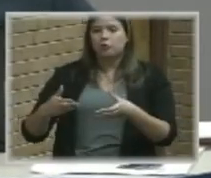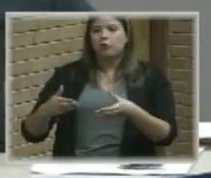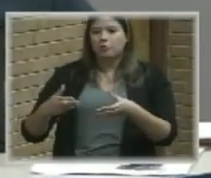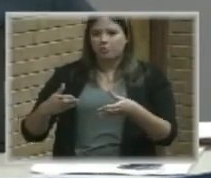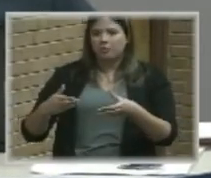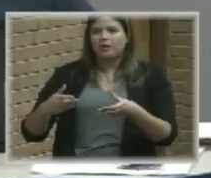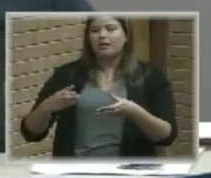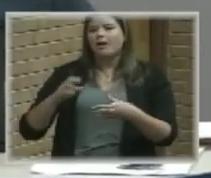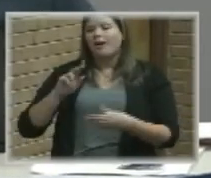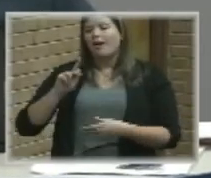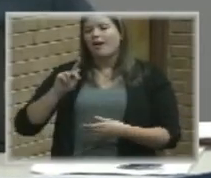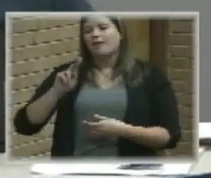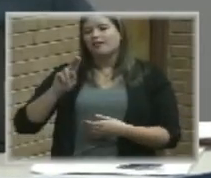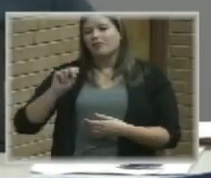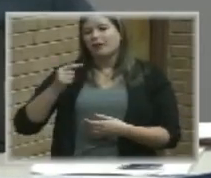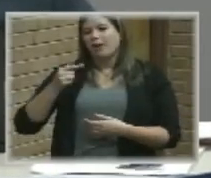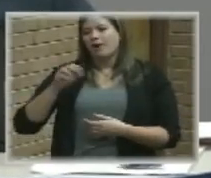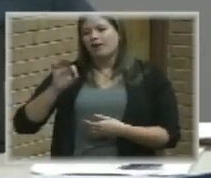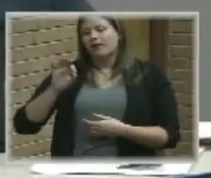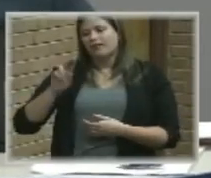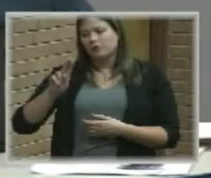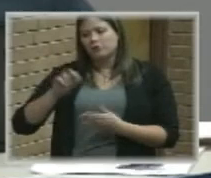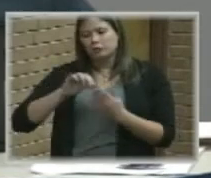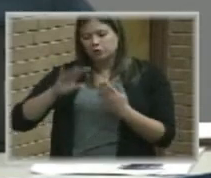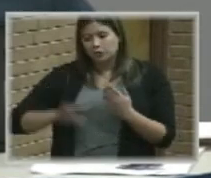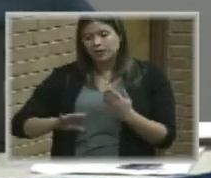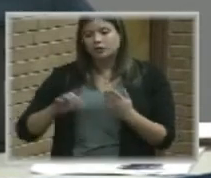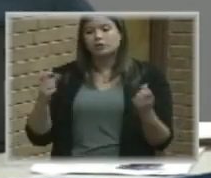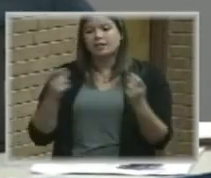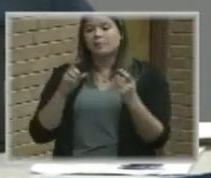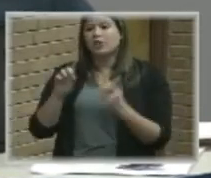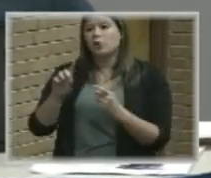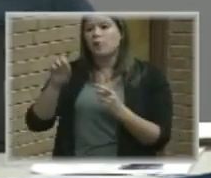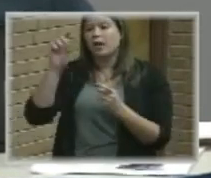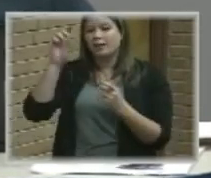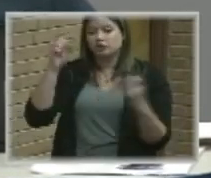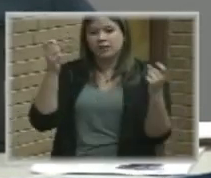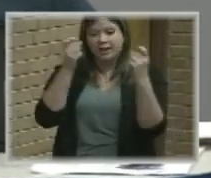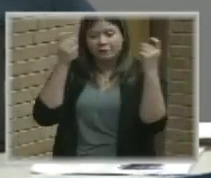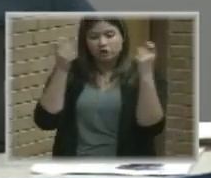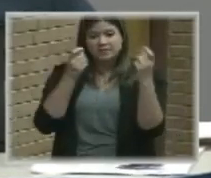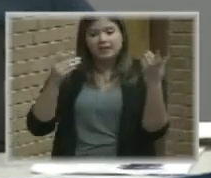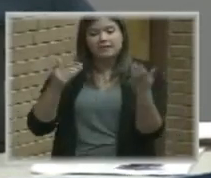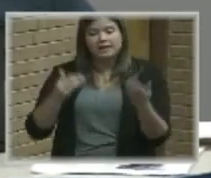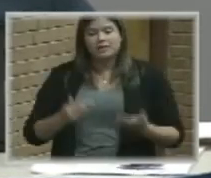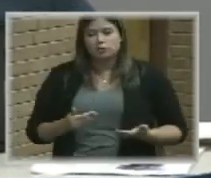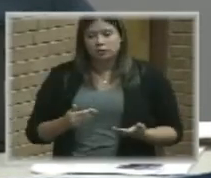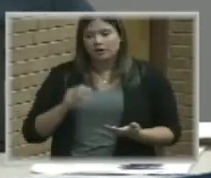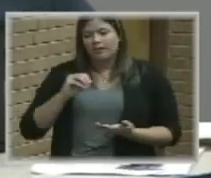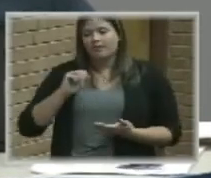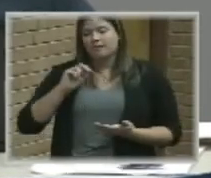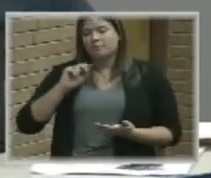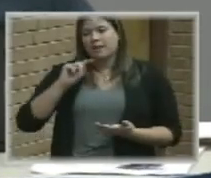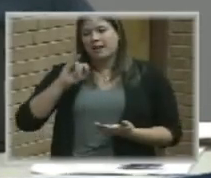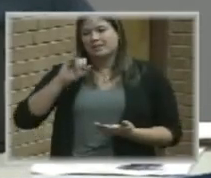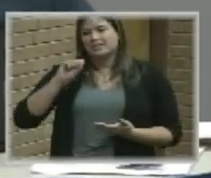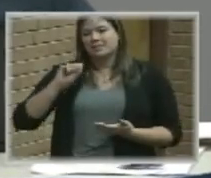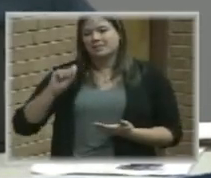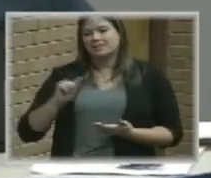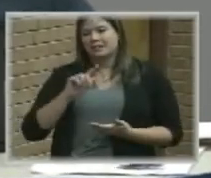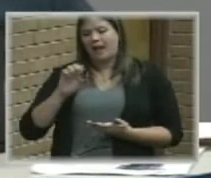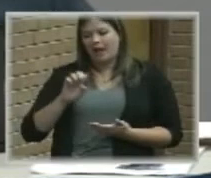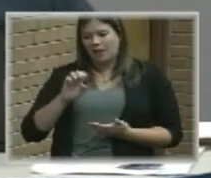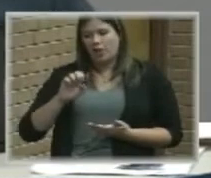to celebrate the 100th anniversary of the introduction of mantis-style kung fu to